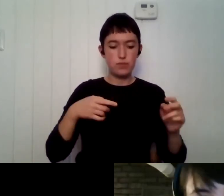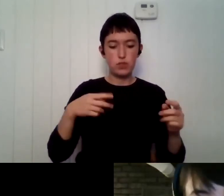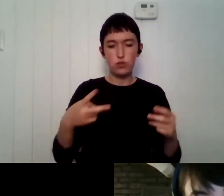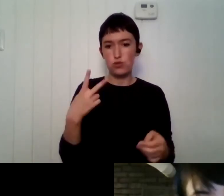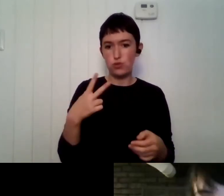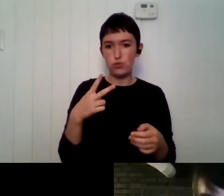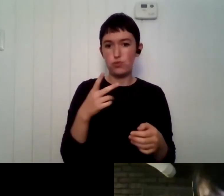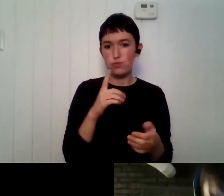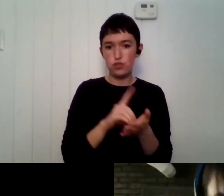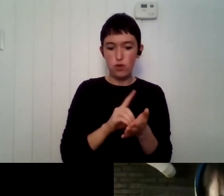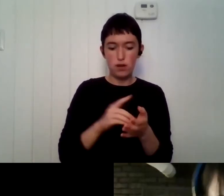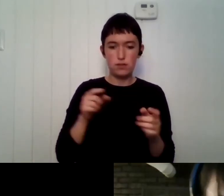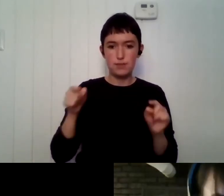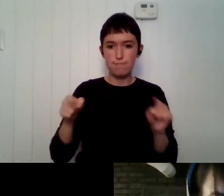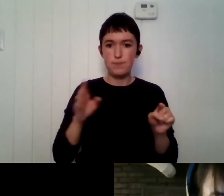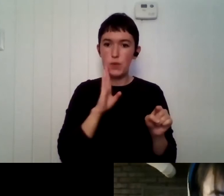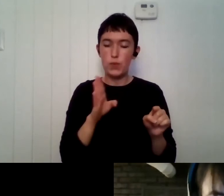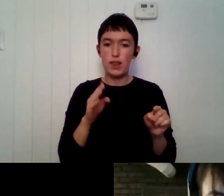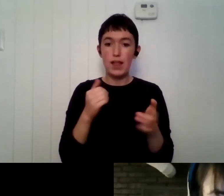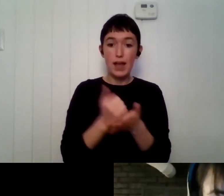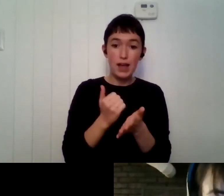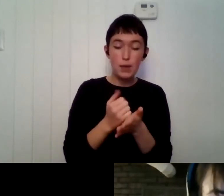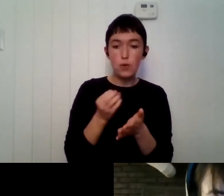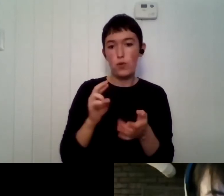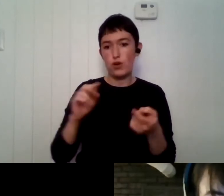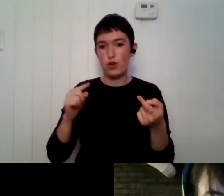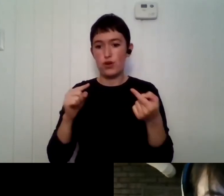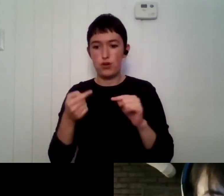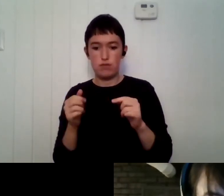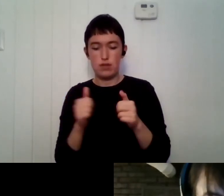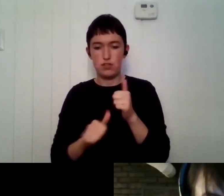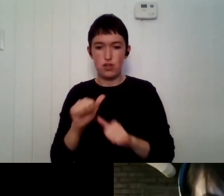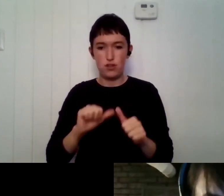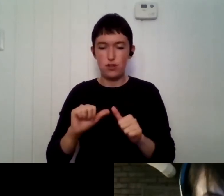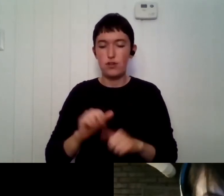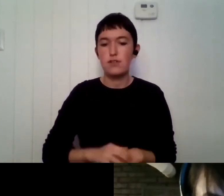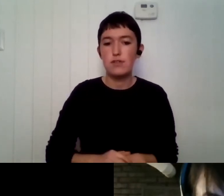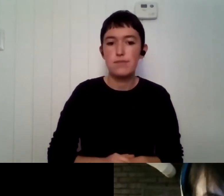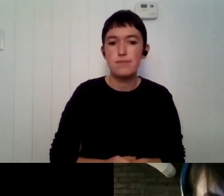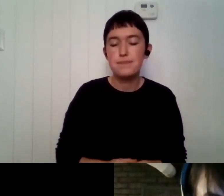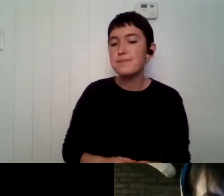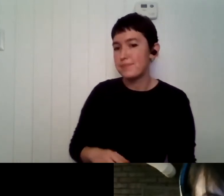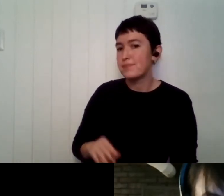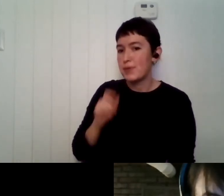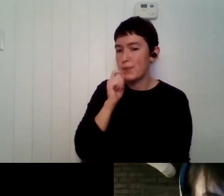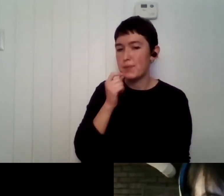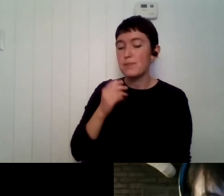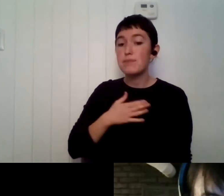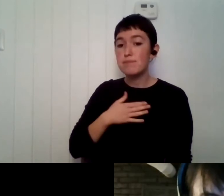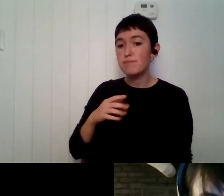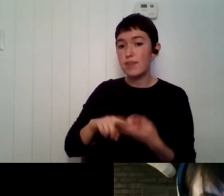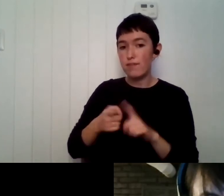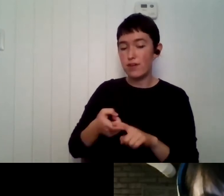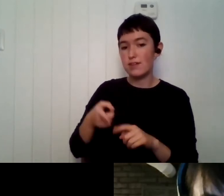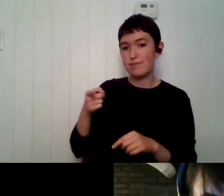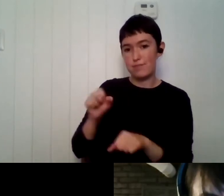performance. So there's a lot of work in this area. Yes. Very cool. My buddy, who also lives in Philadelphia and got his PhD where I got